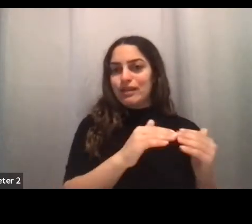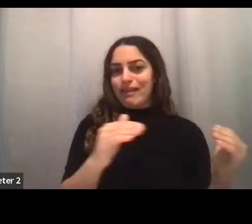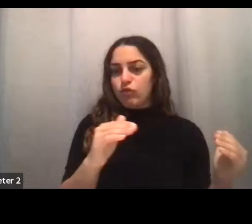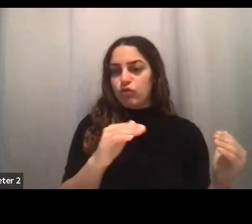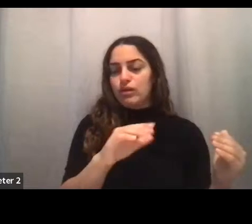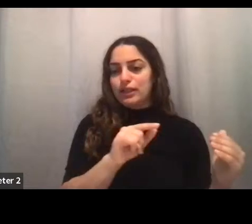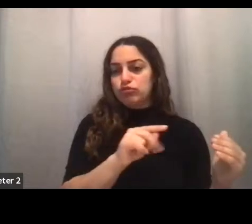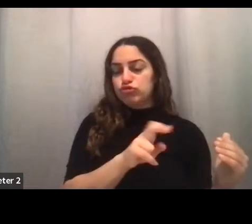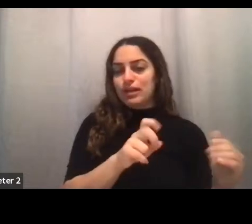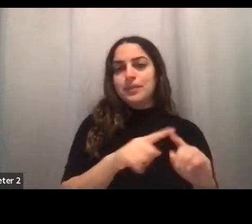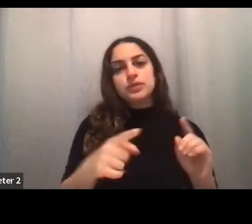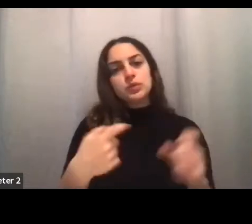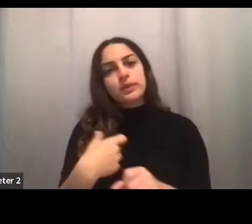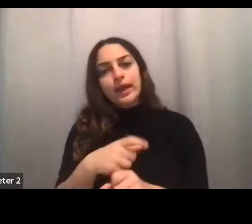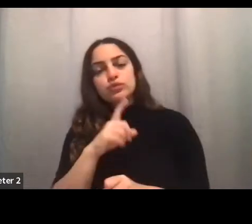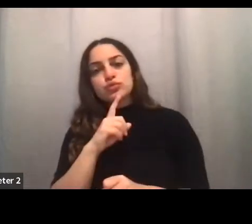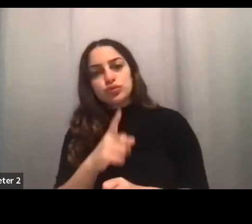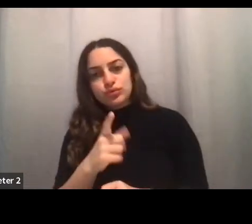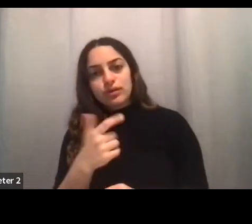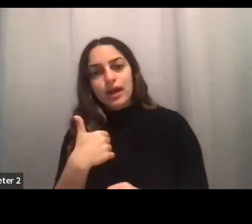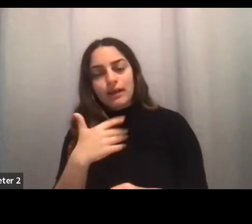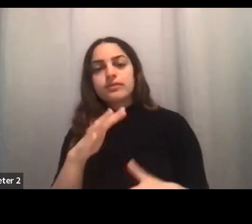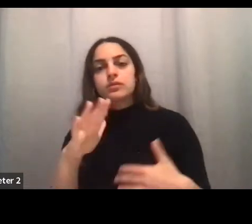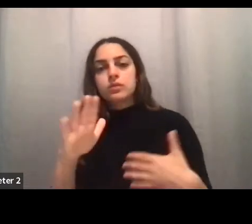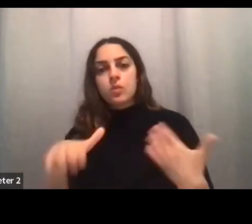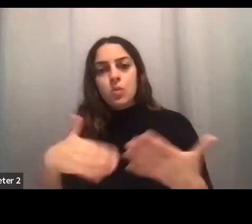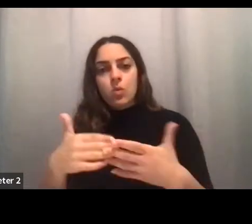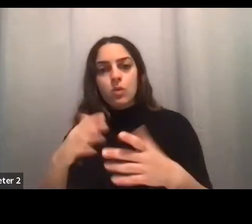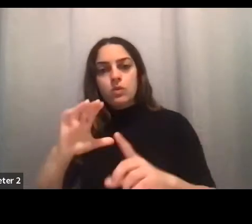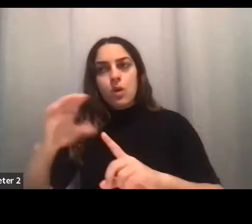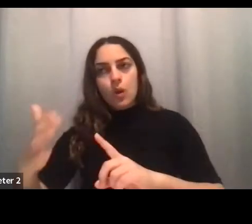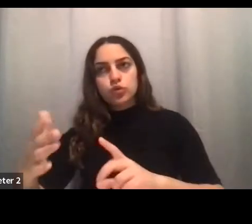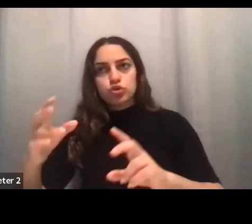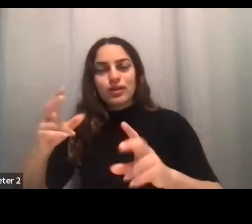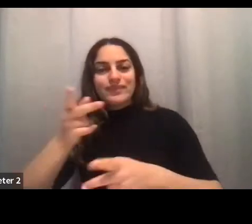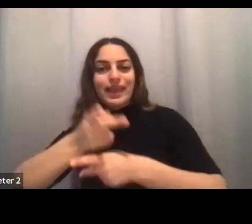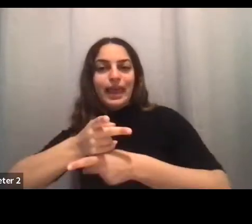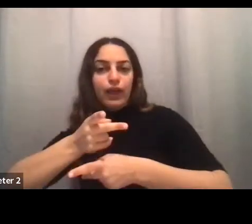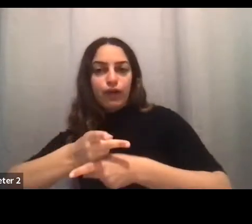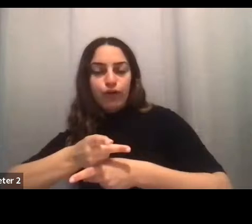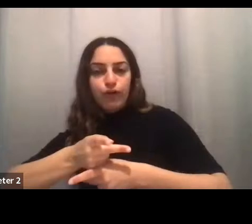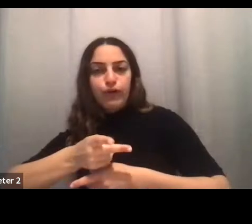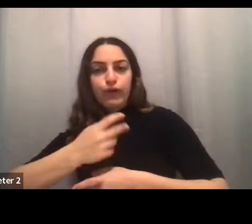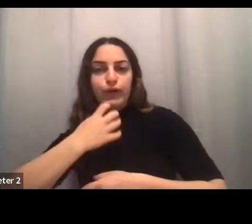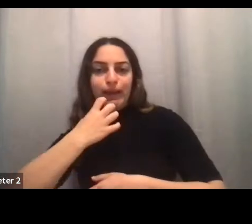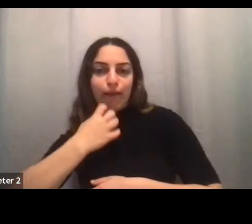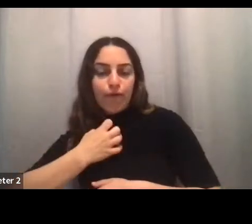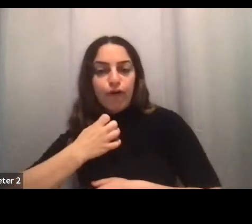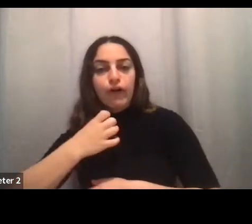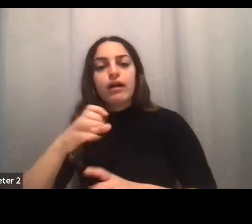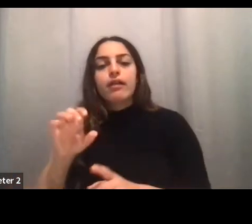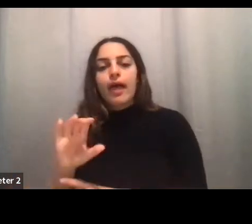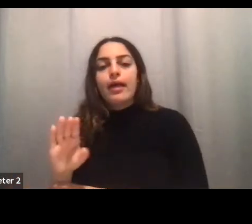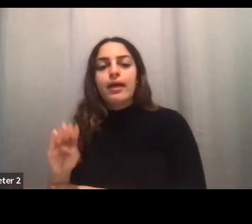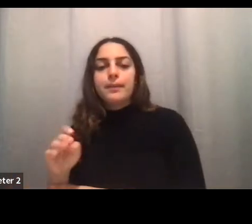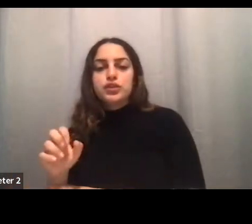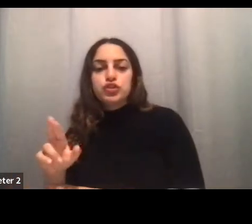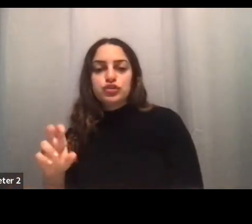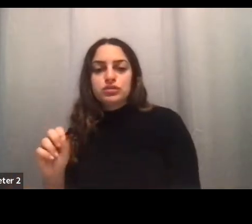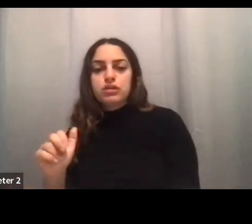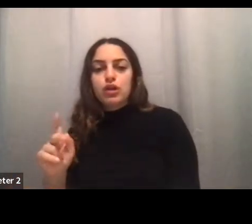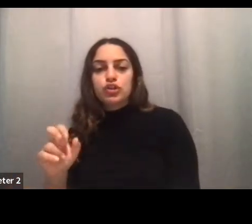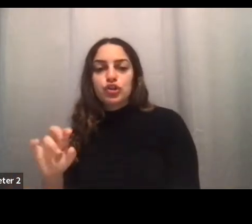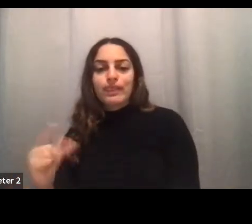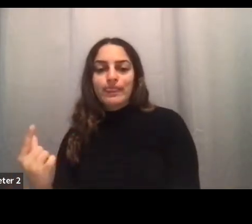but to make sure that there is an entire culture of care as commissioner saunderling described and his